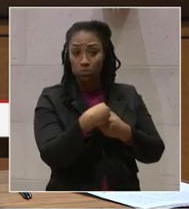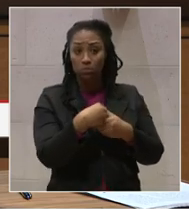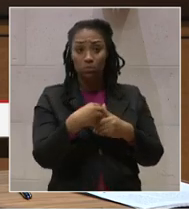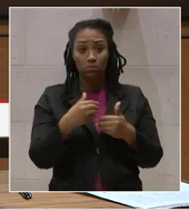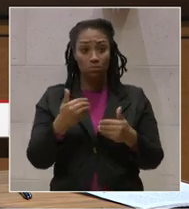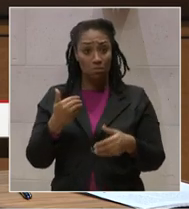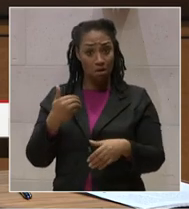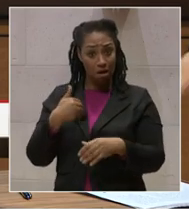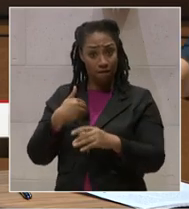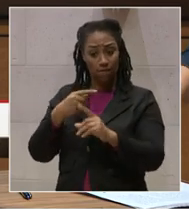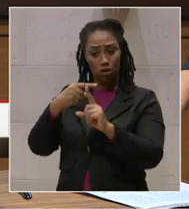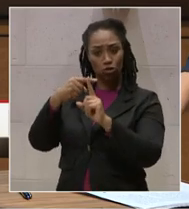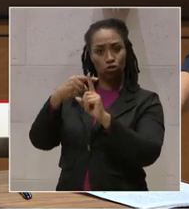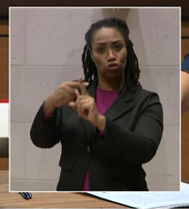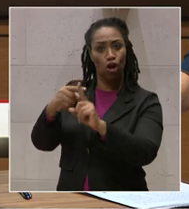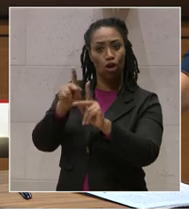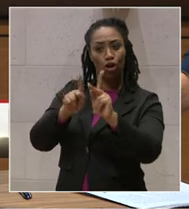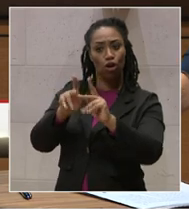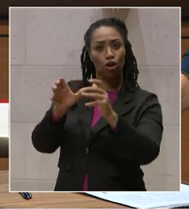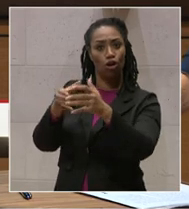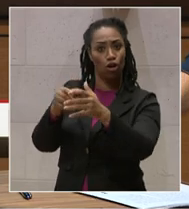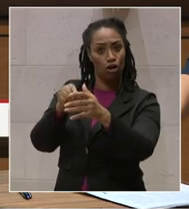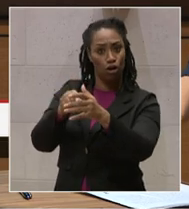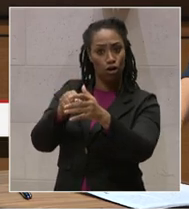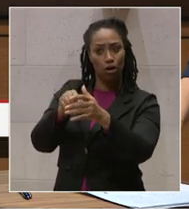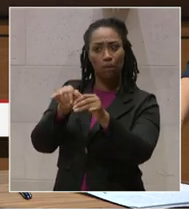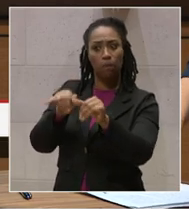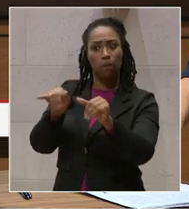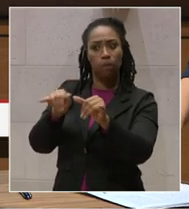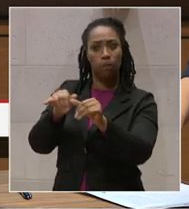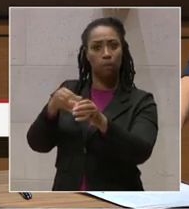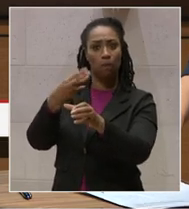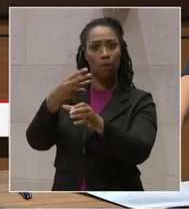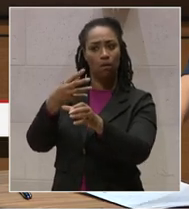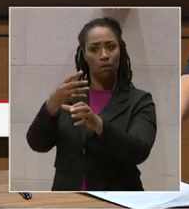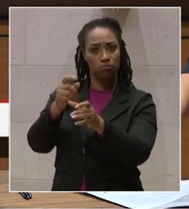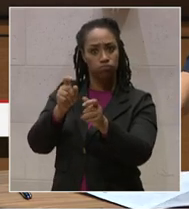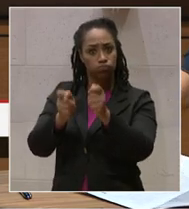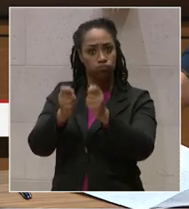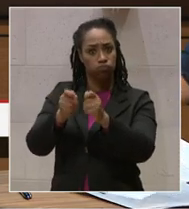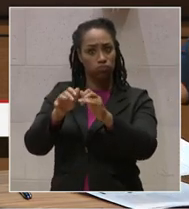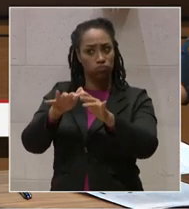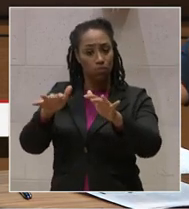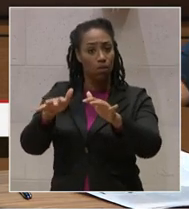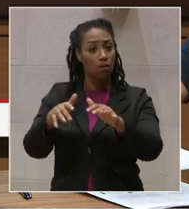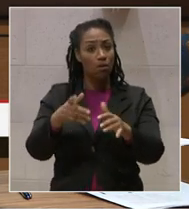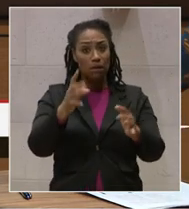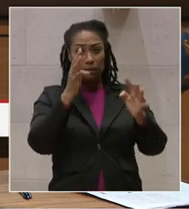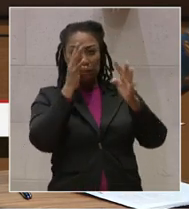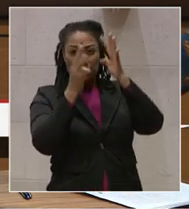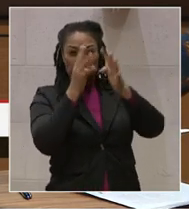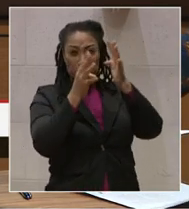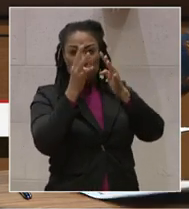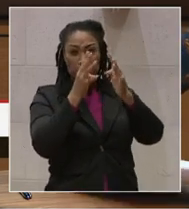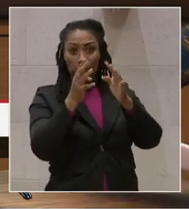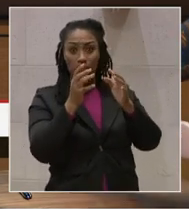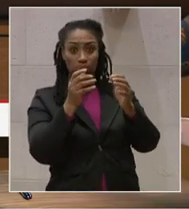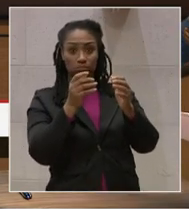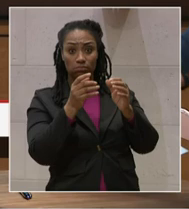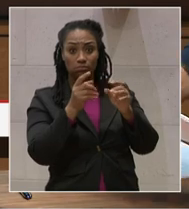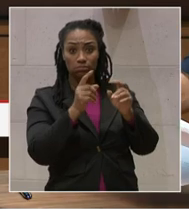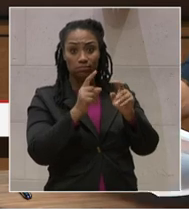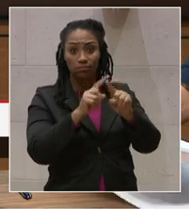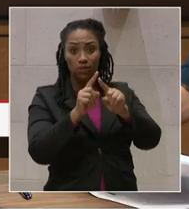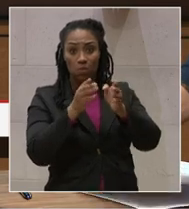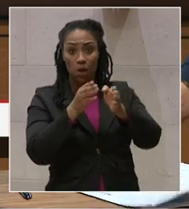as integrating innovation and sustainability, we are ensuring that every dollar aligns with the values of the district and the